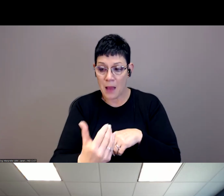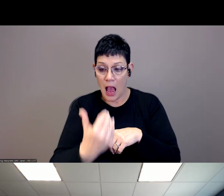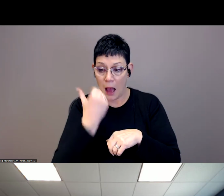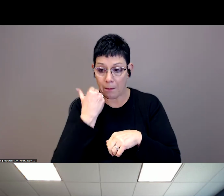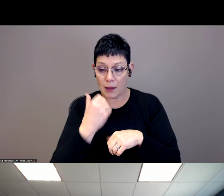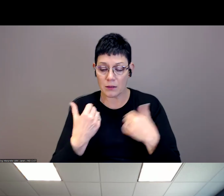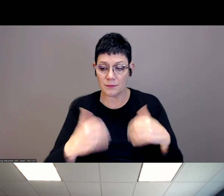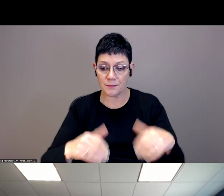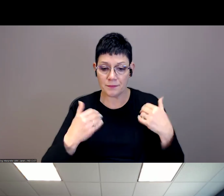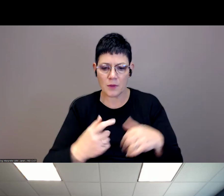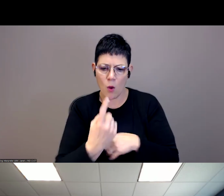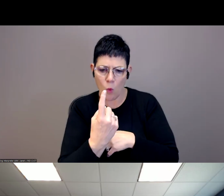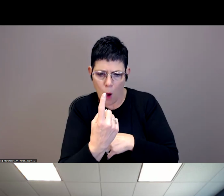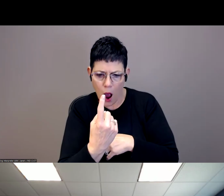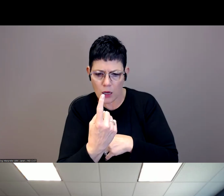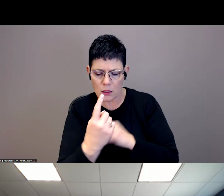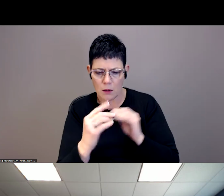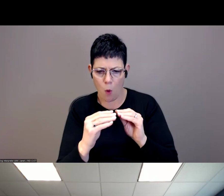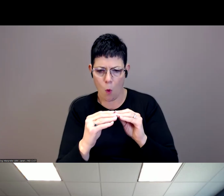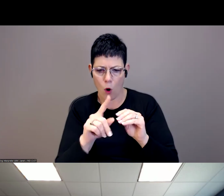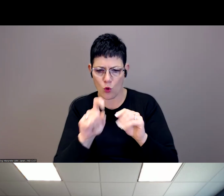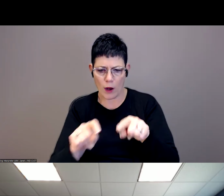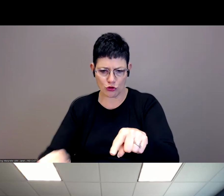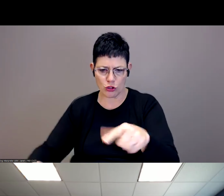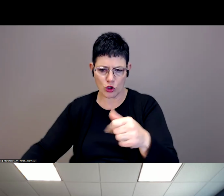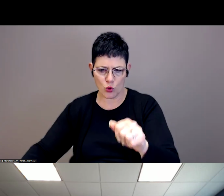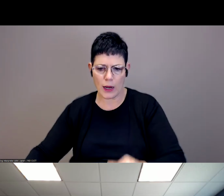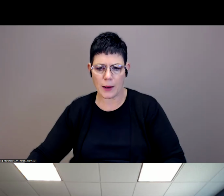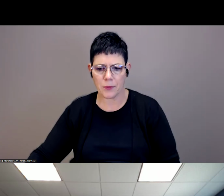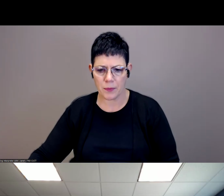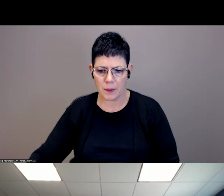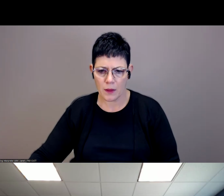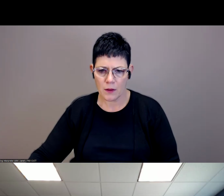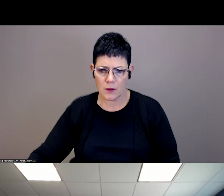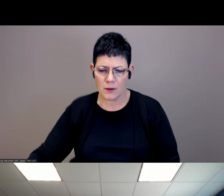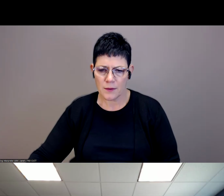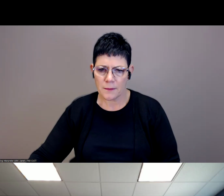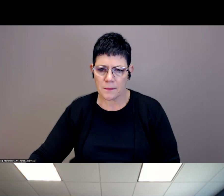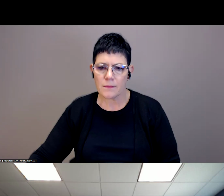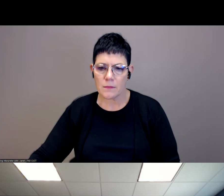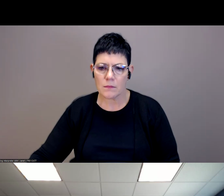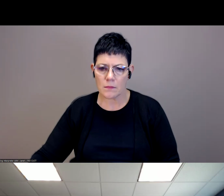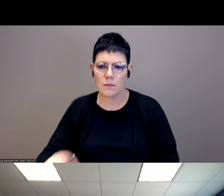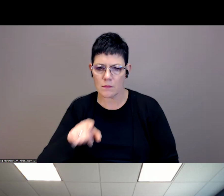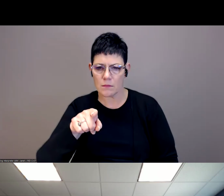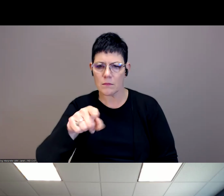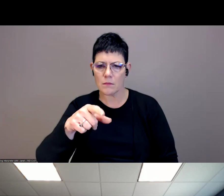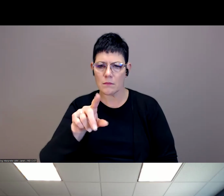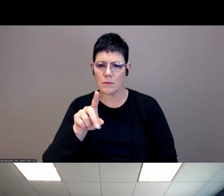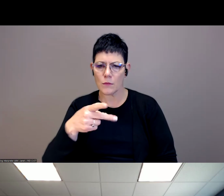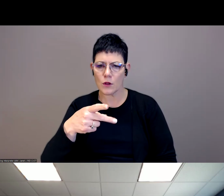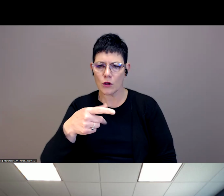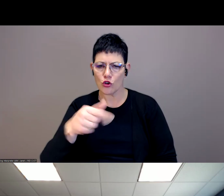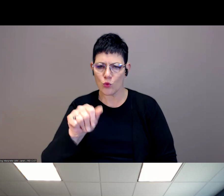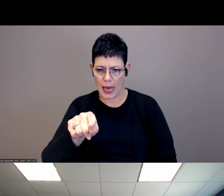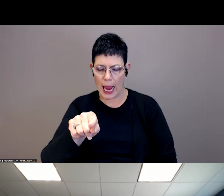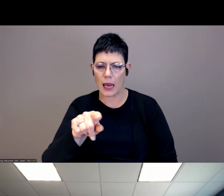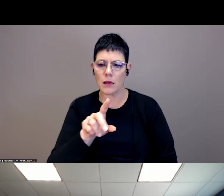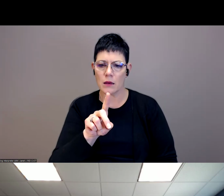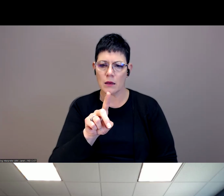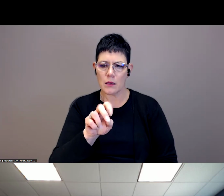to one more question that is open in the Q&A section, and